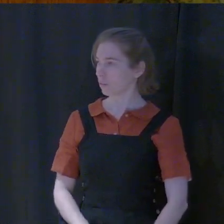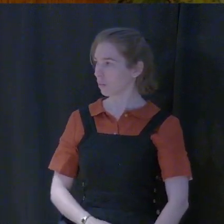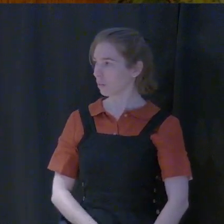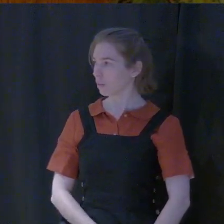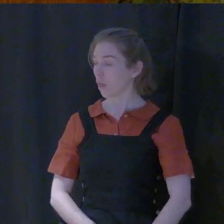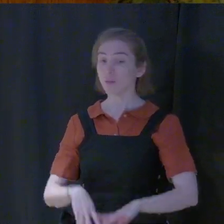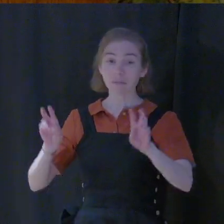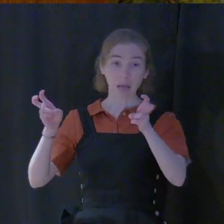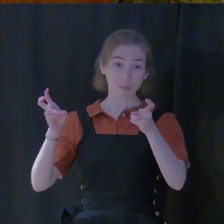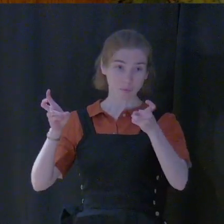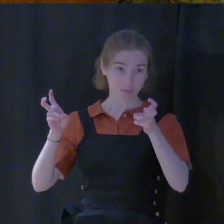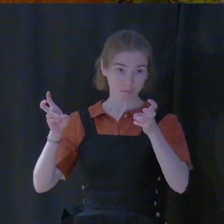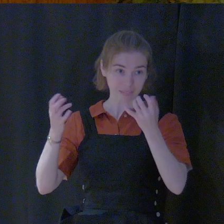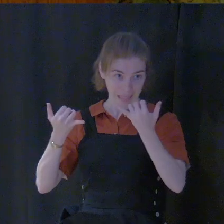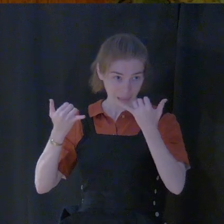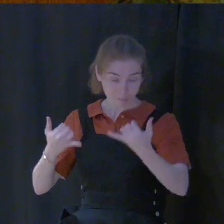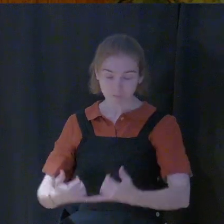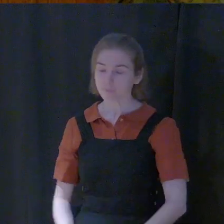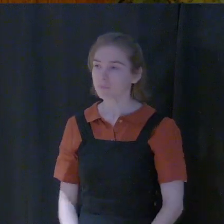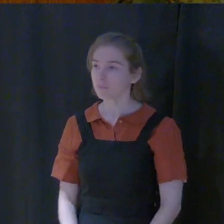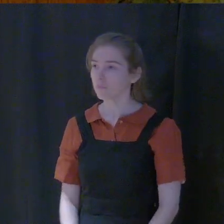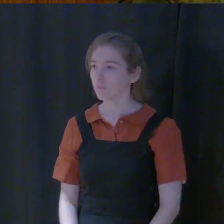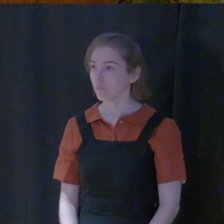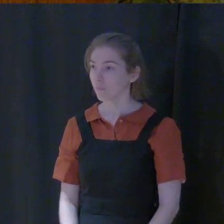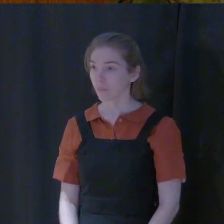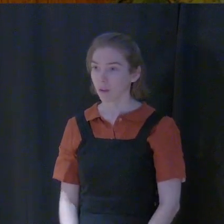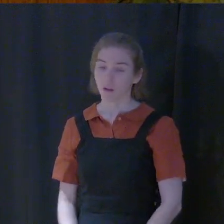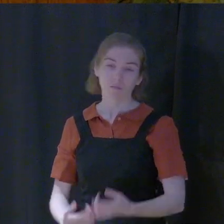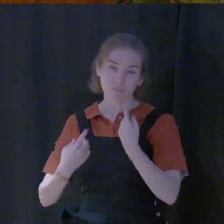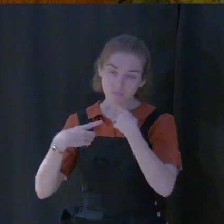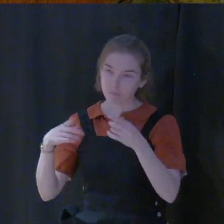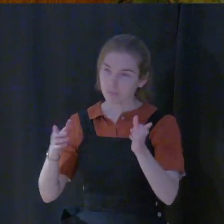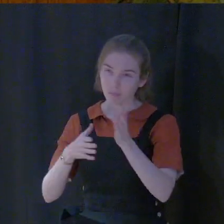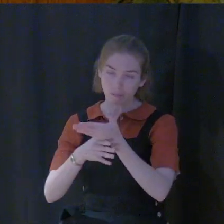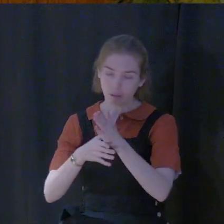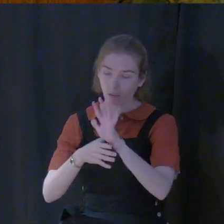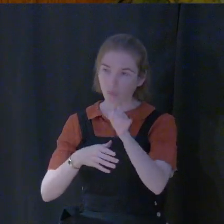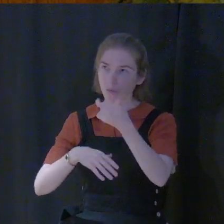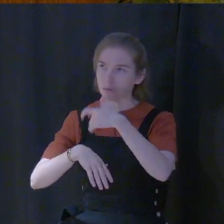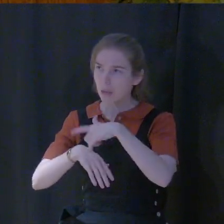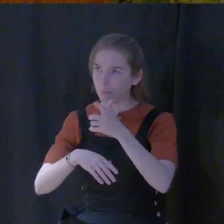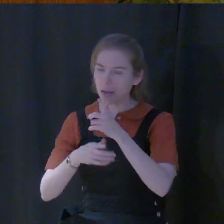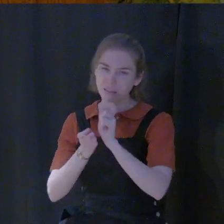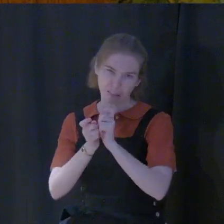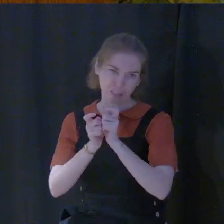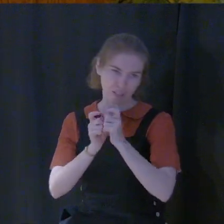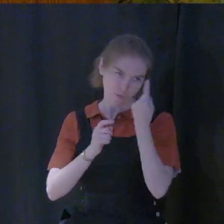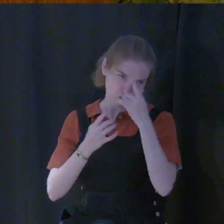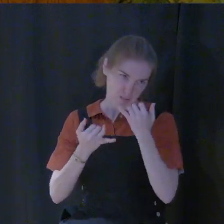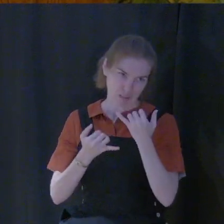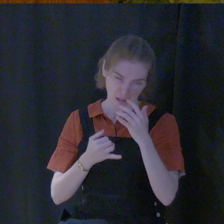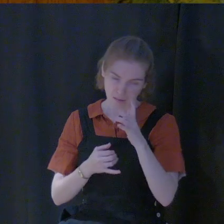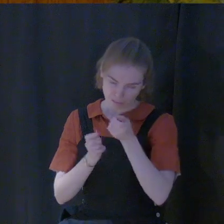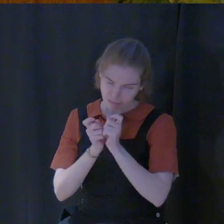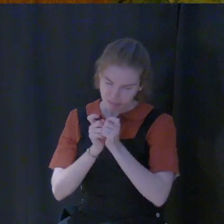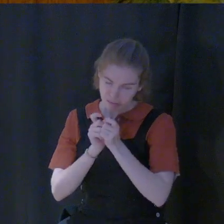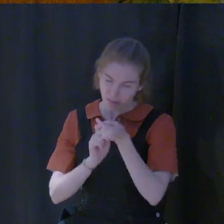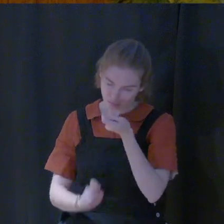The topic I'm going to share with you today, I have shared with this church one other time. I have tweaked it to today a little bit.